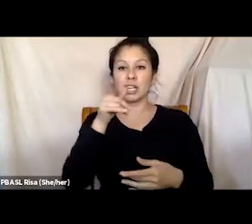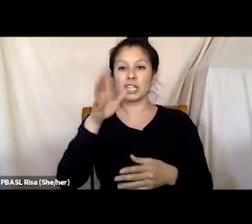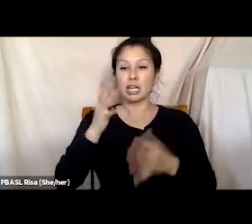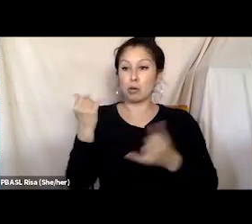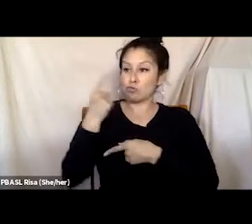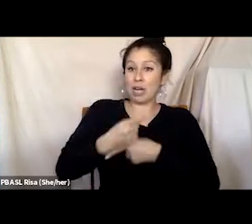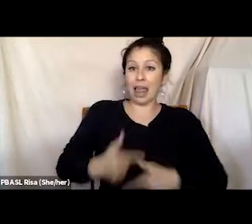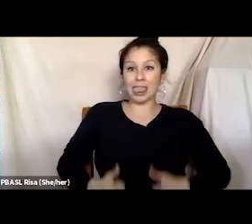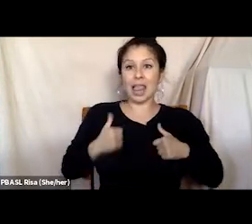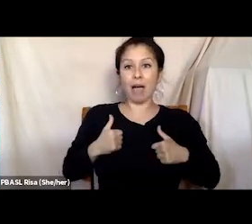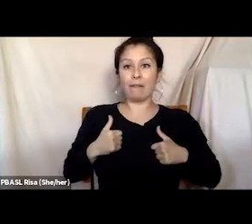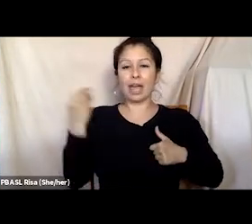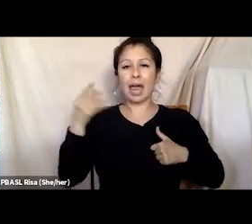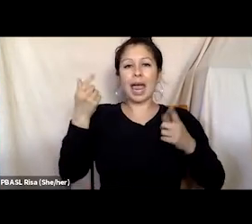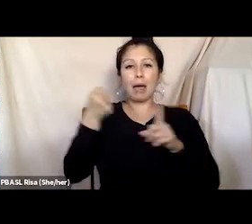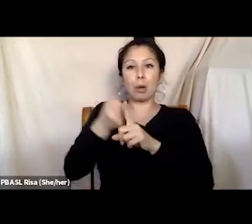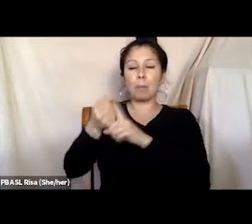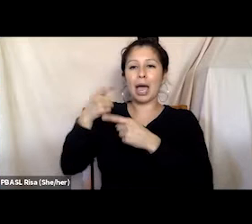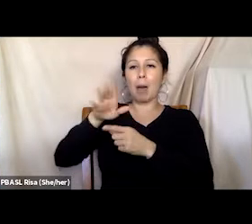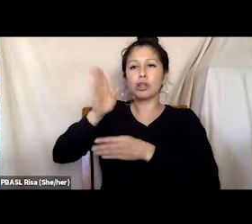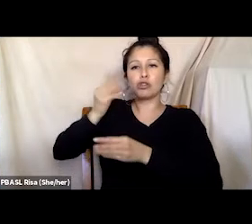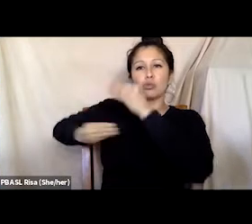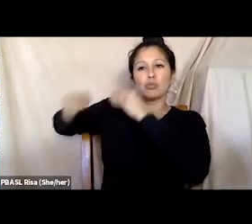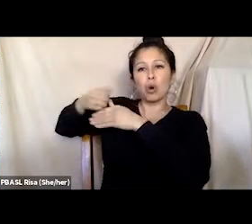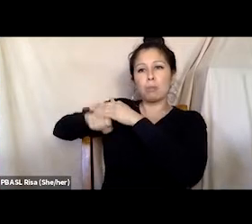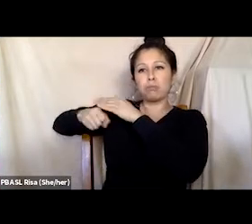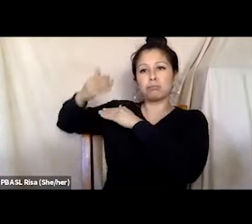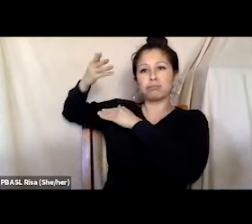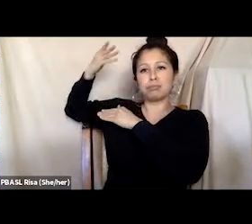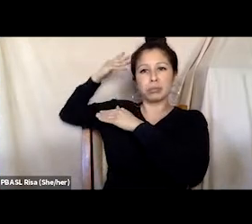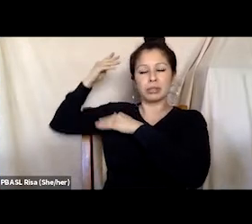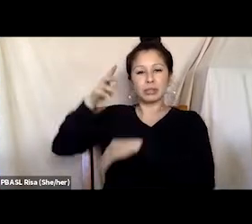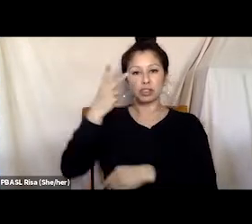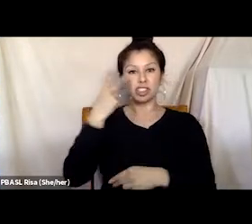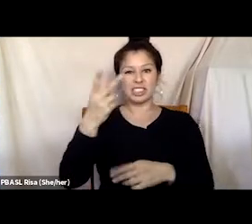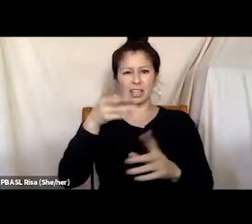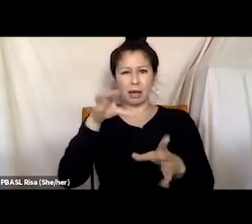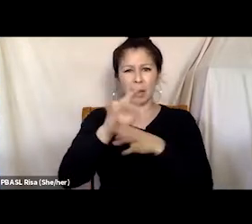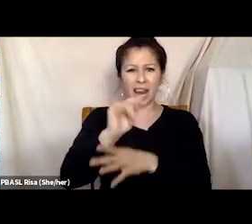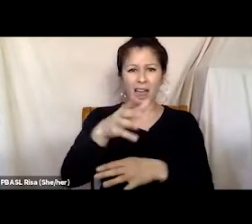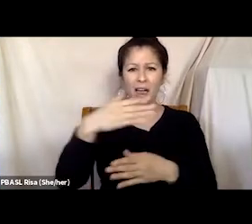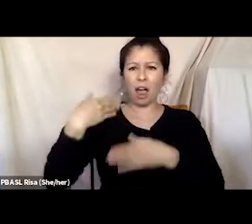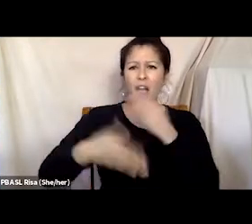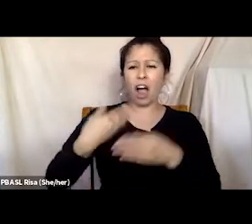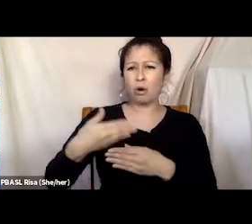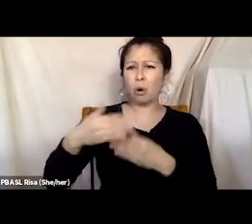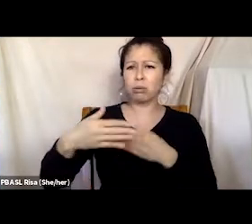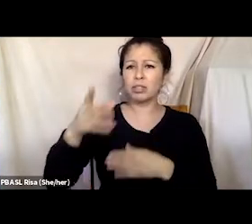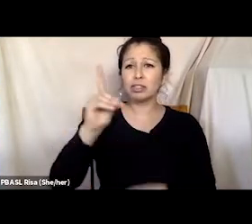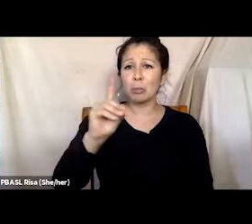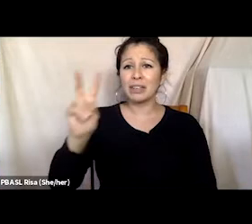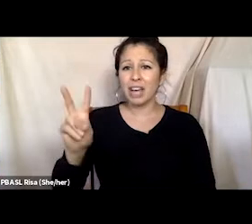present lifetime and those of previous generations. Here we see the mark of something like ongoing domestic